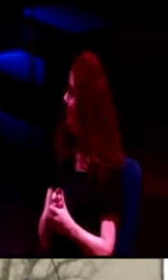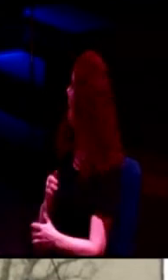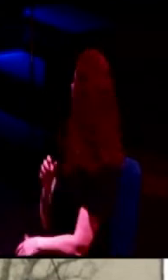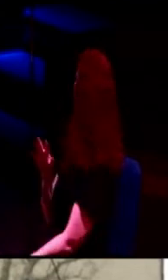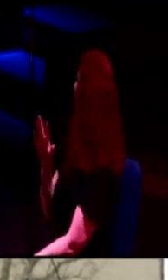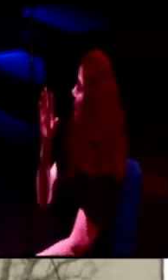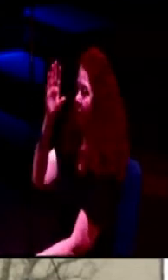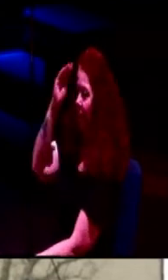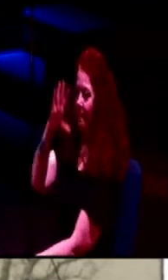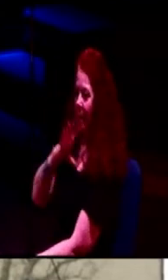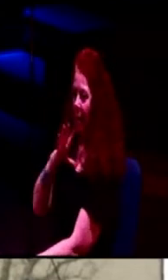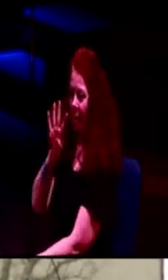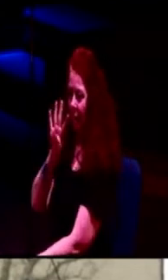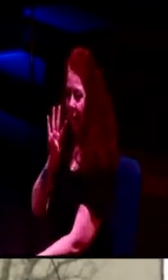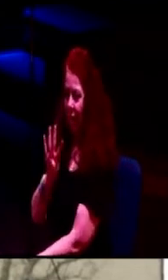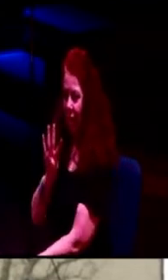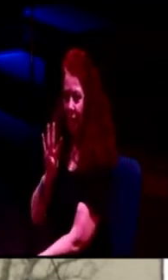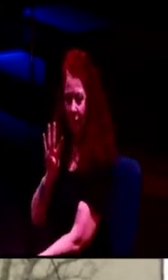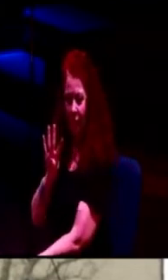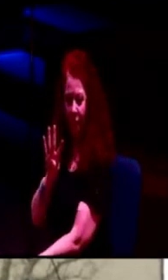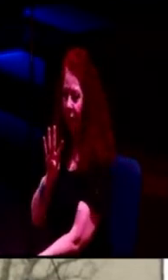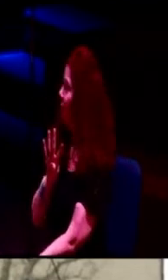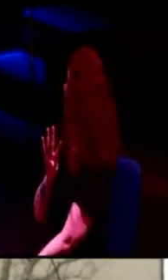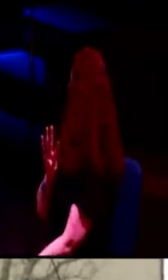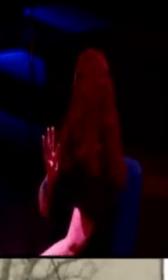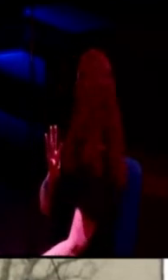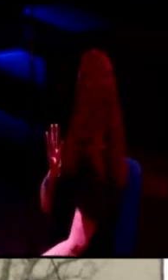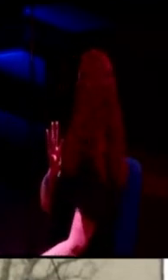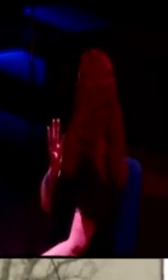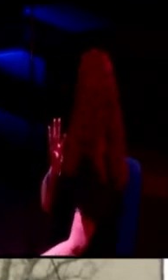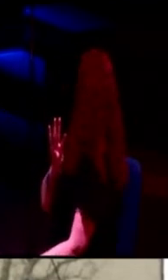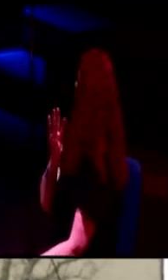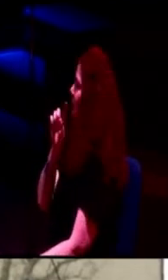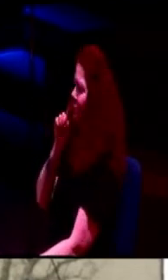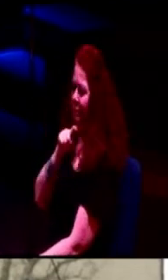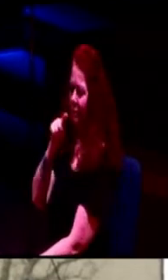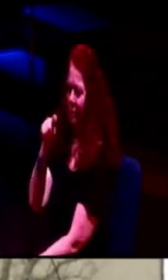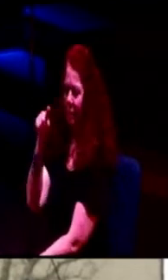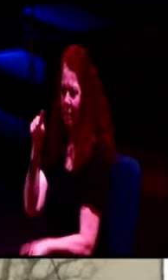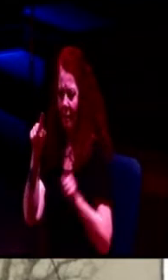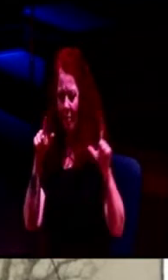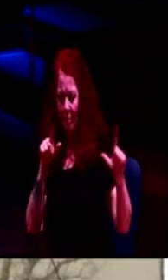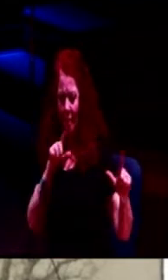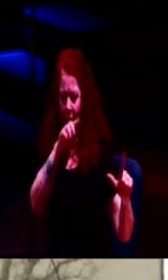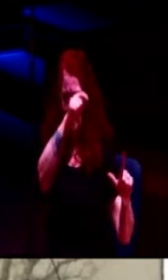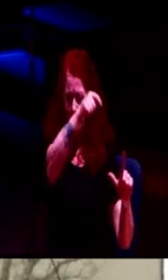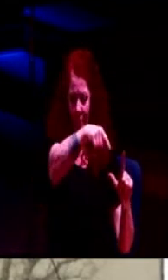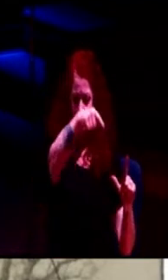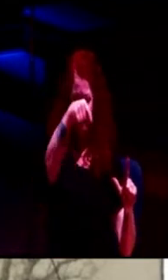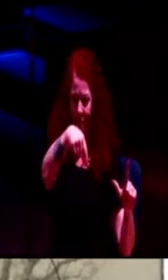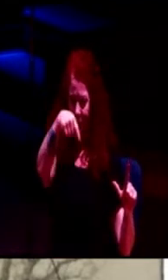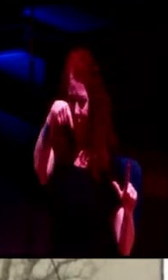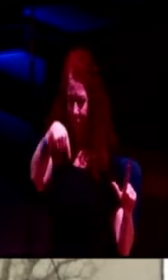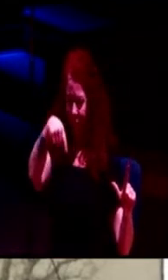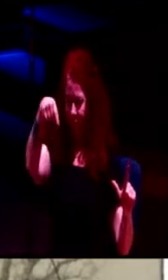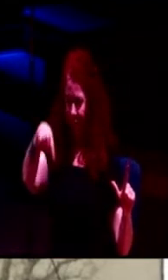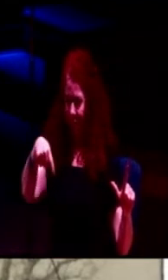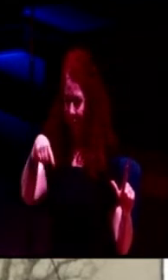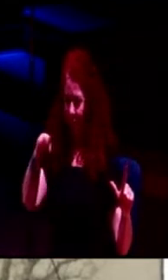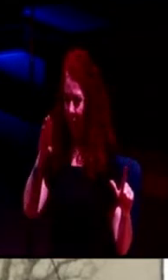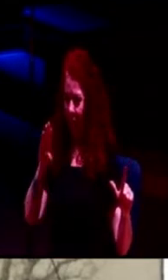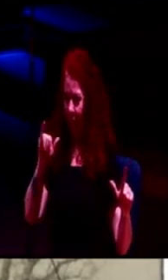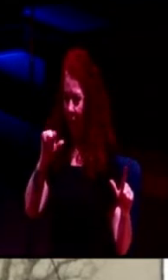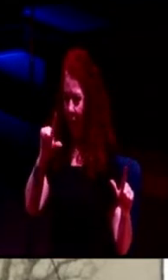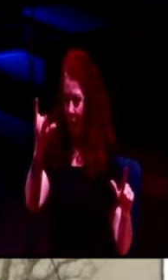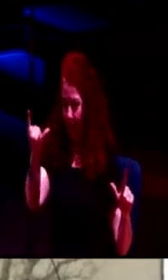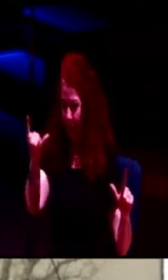left is Billy the Kid playing croquet with his regulators. This